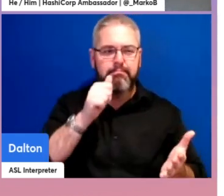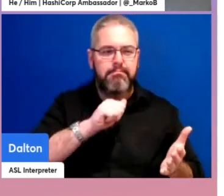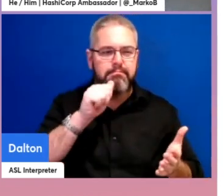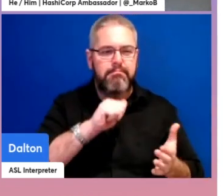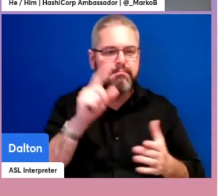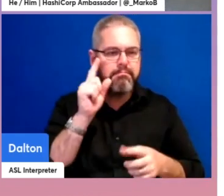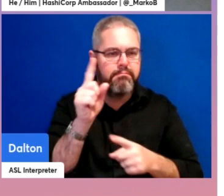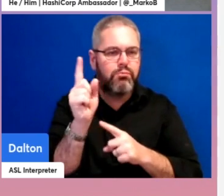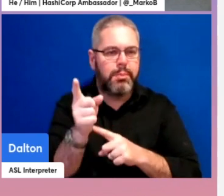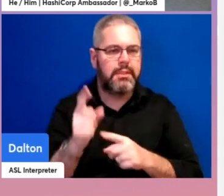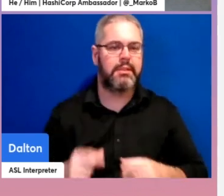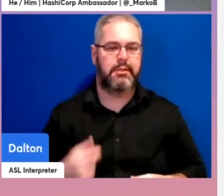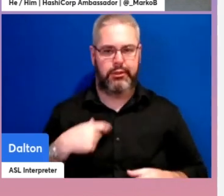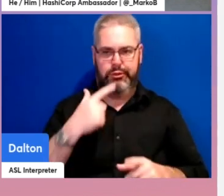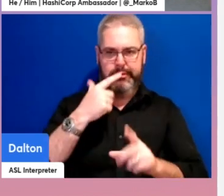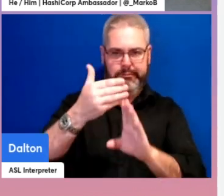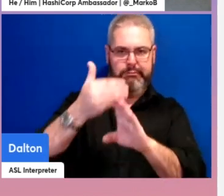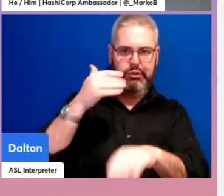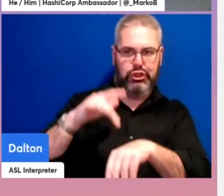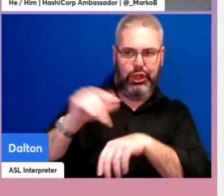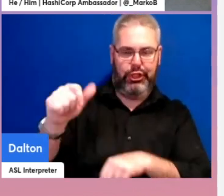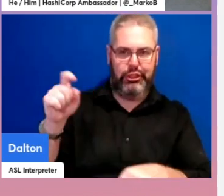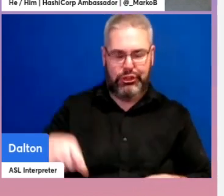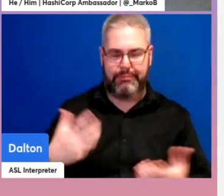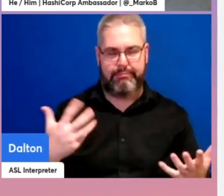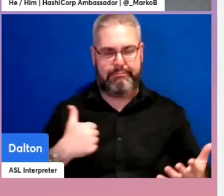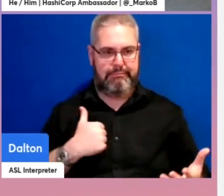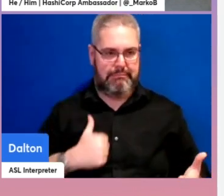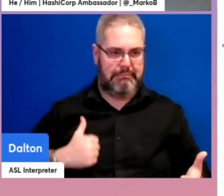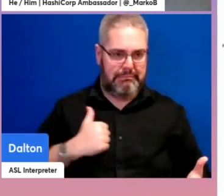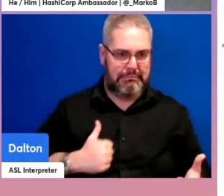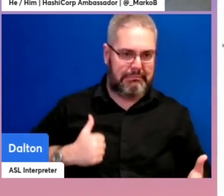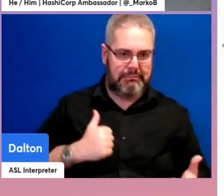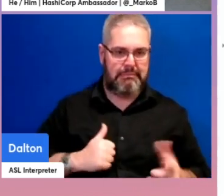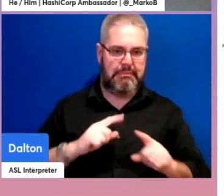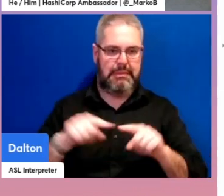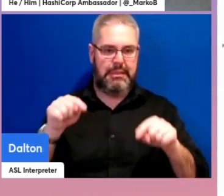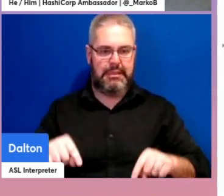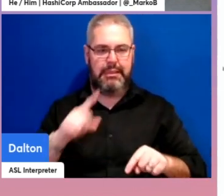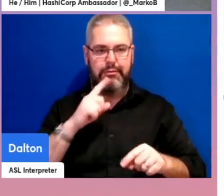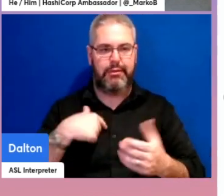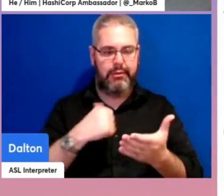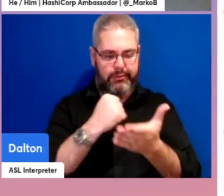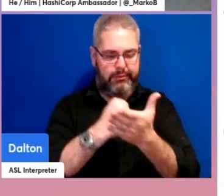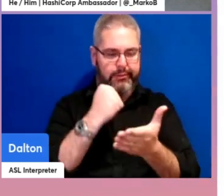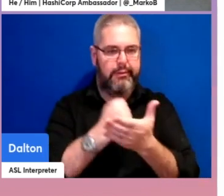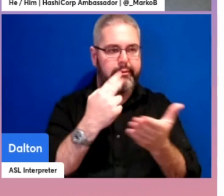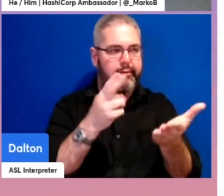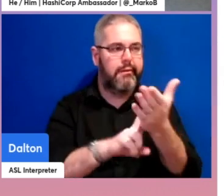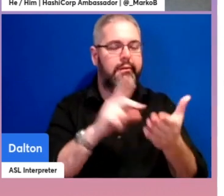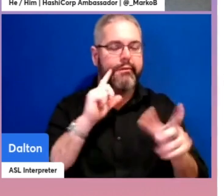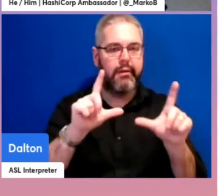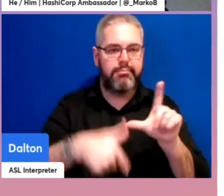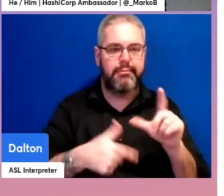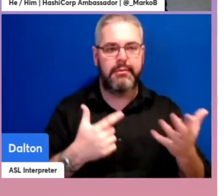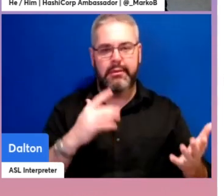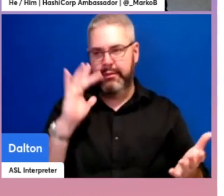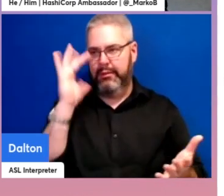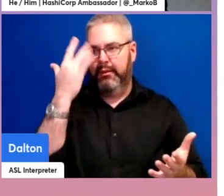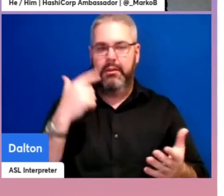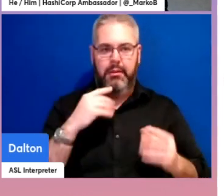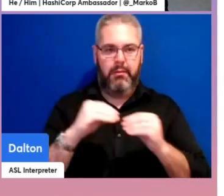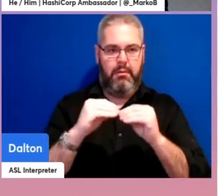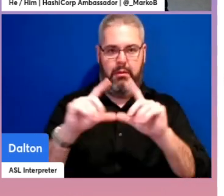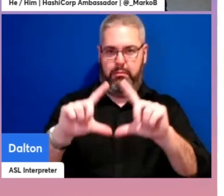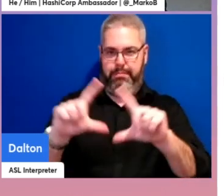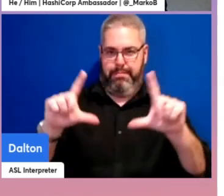should have prepared it earlier, but the problem with this is the credentials can expire, which is a little bit annoying. It's gonna make that slightly bigger so you can